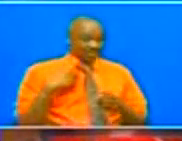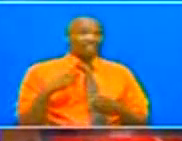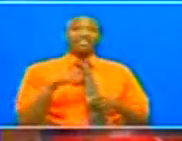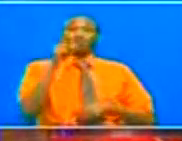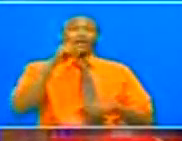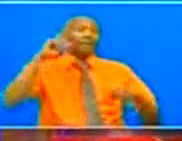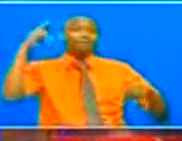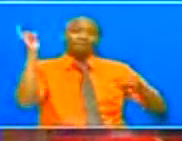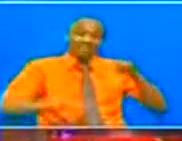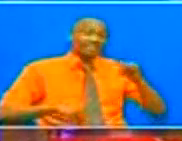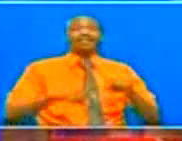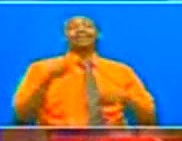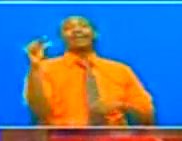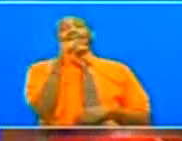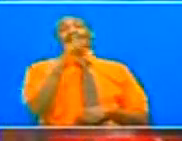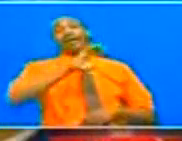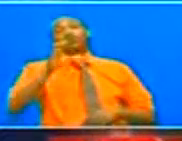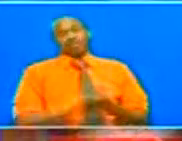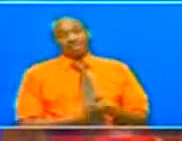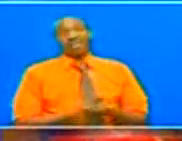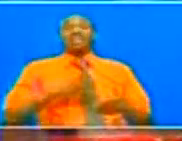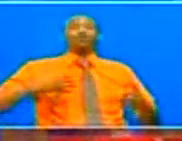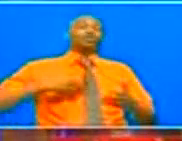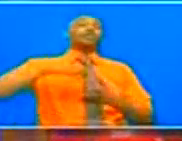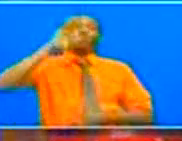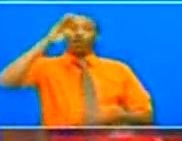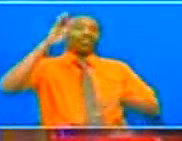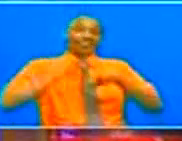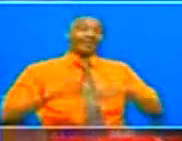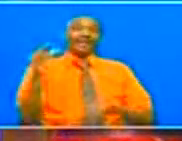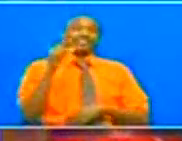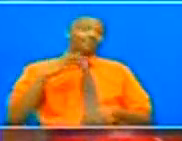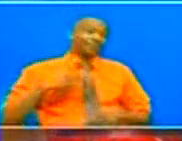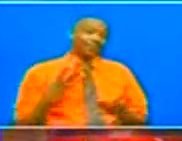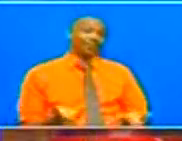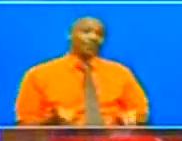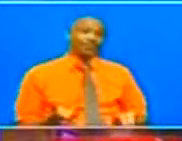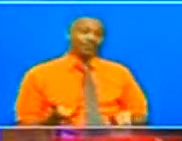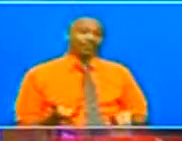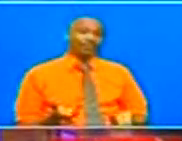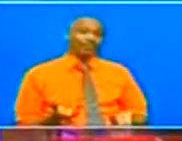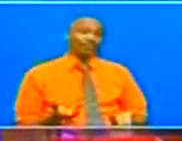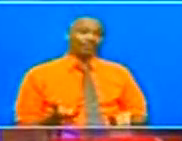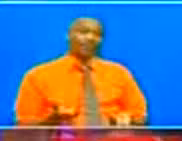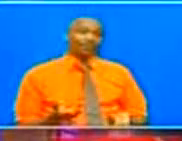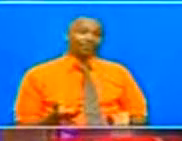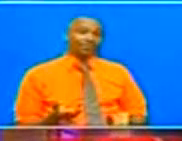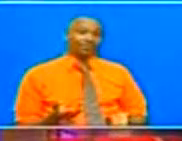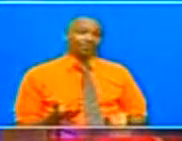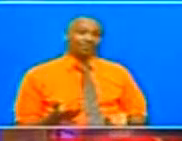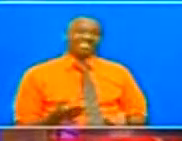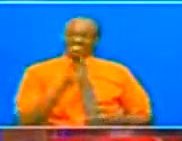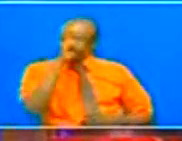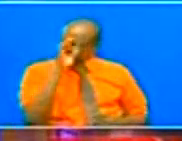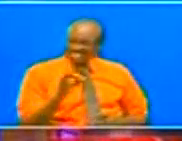County. There are more refugees than the entire Garissa County. Yeah, environment, let me finish. There's